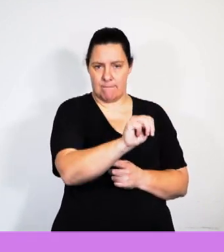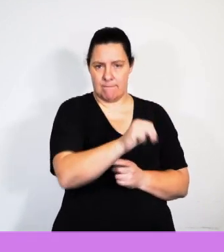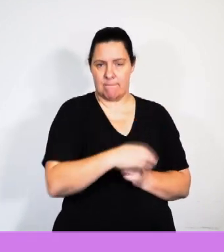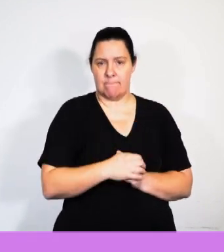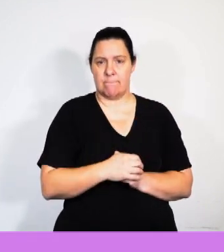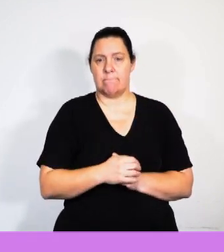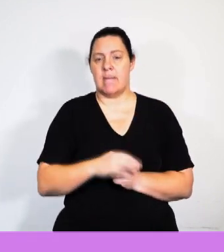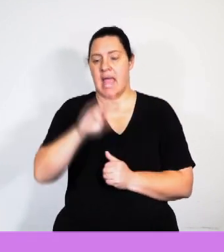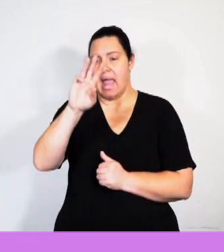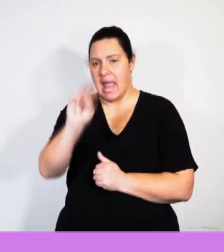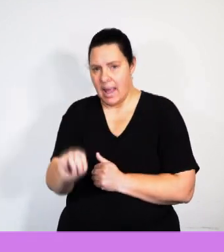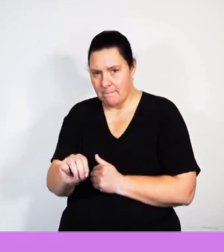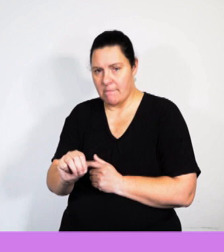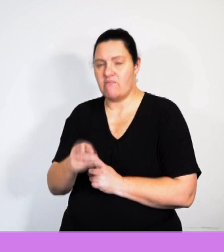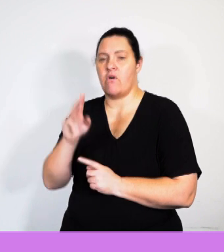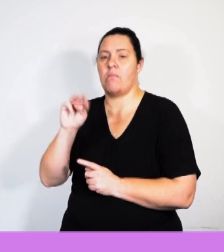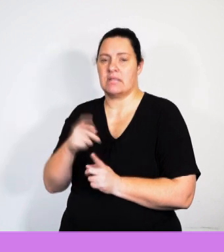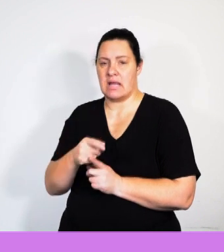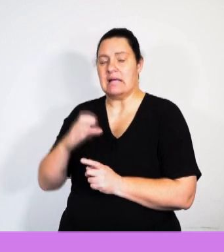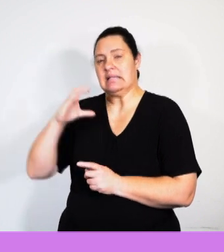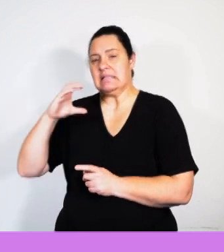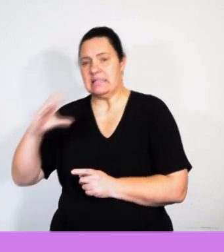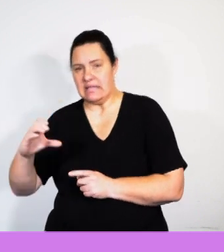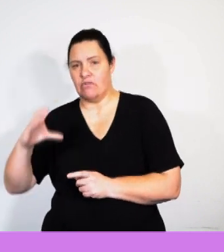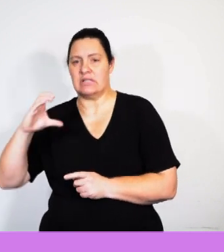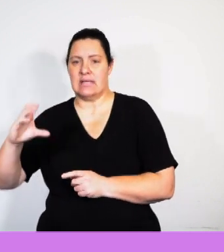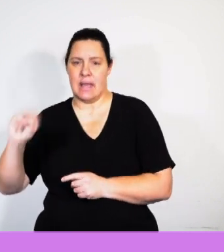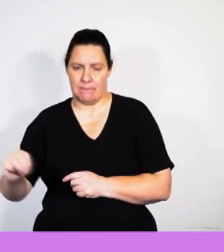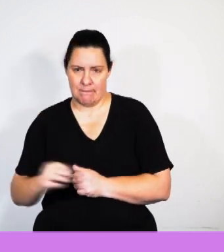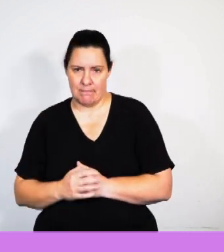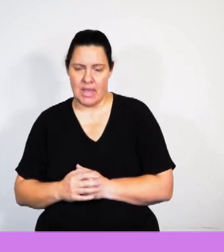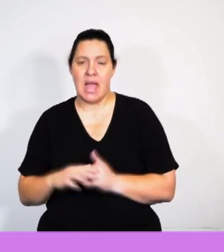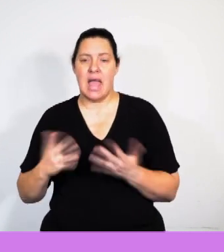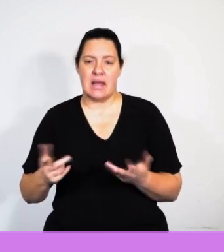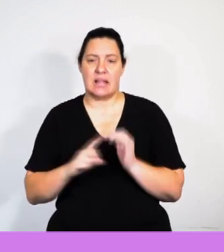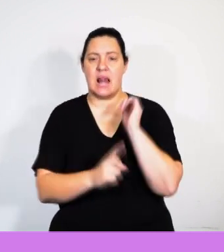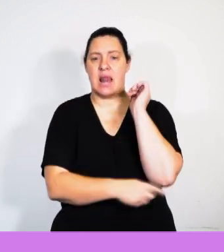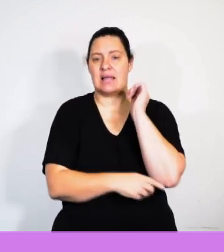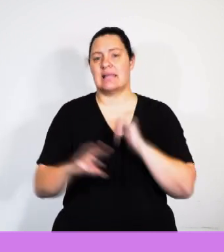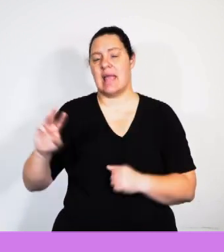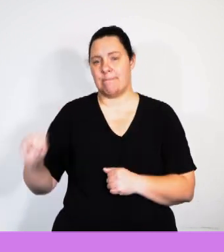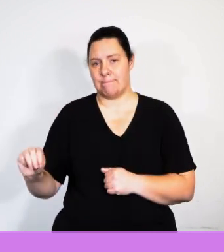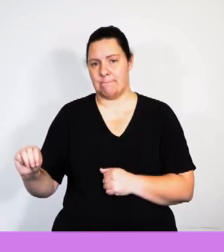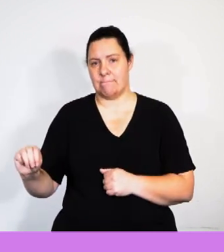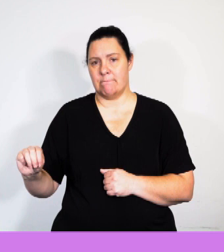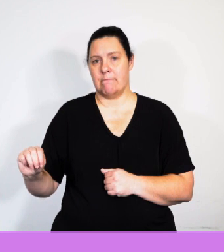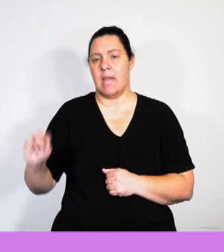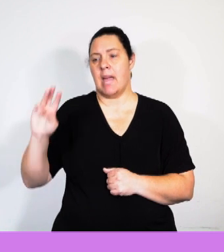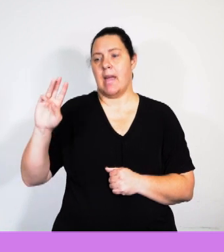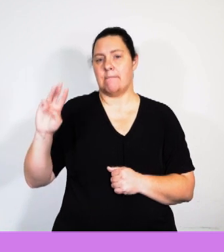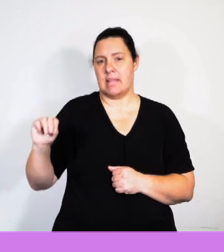kilometers, M for meters, C for centimeters, and the last M will